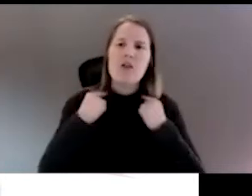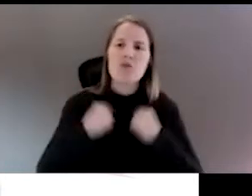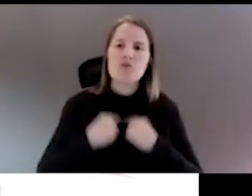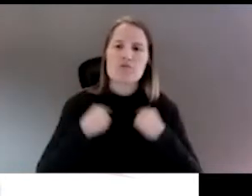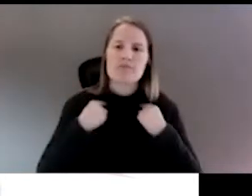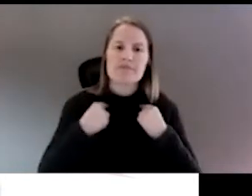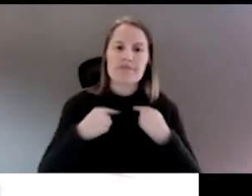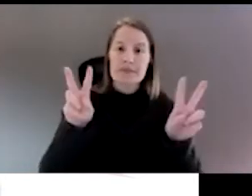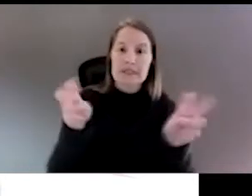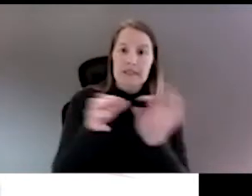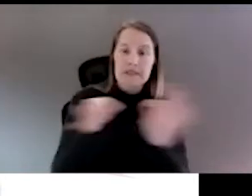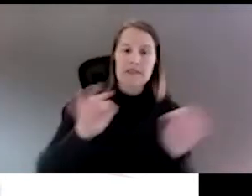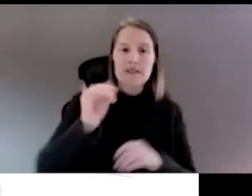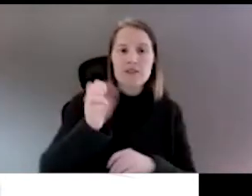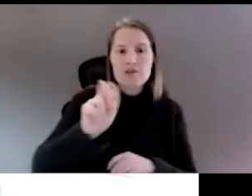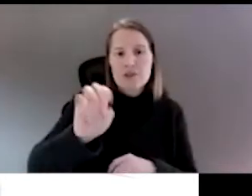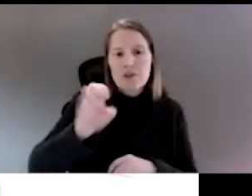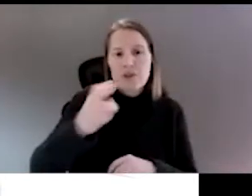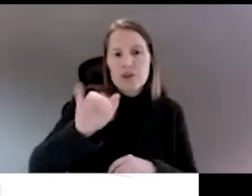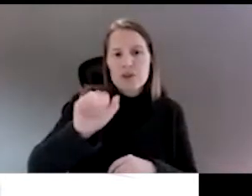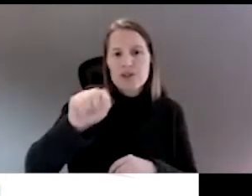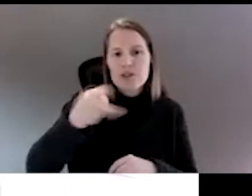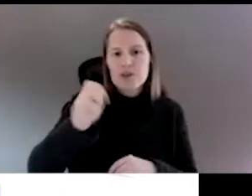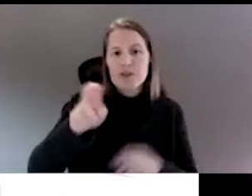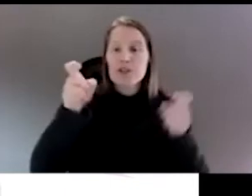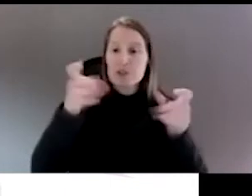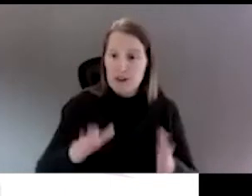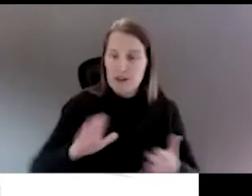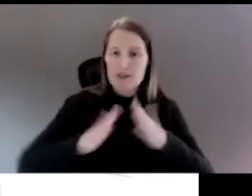Joan Christopher, Director, Community Service,